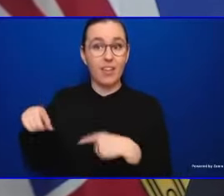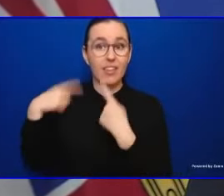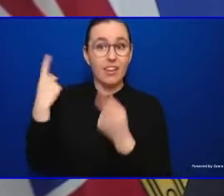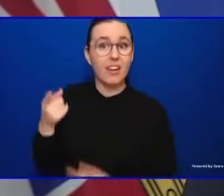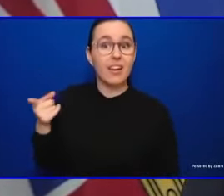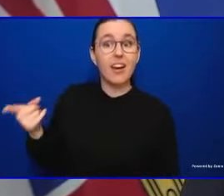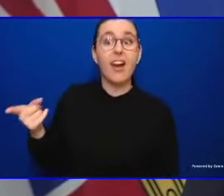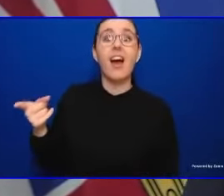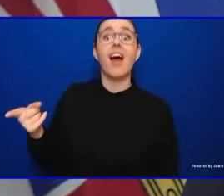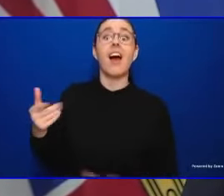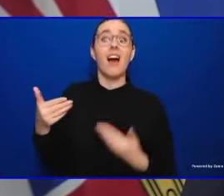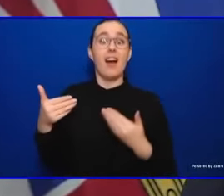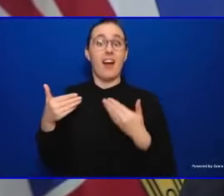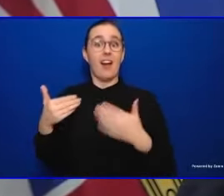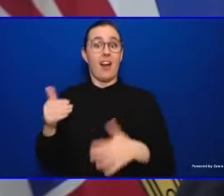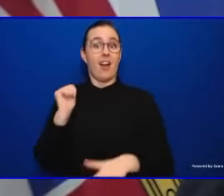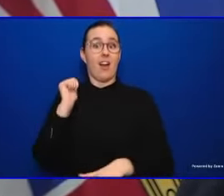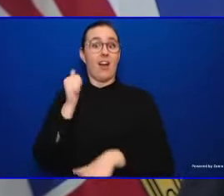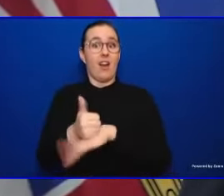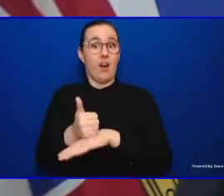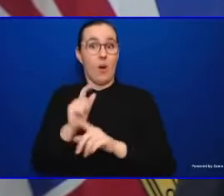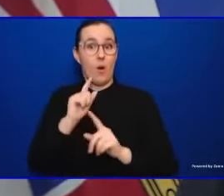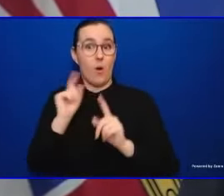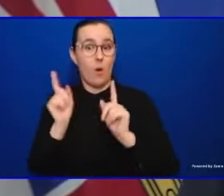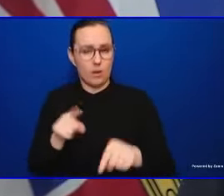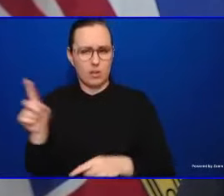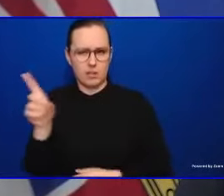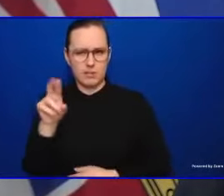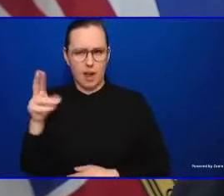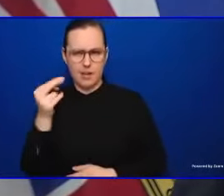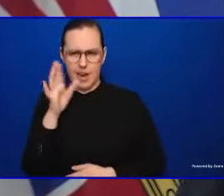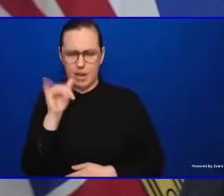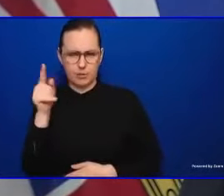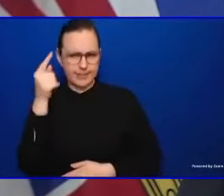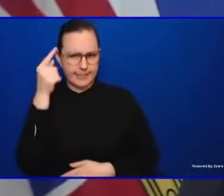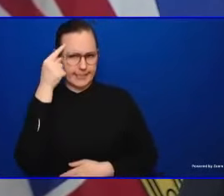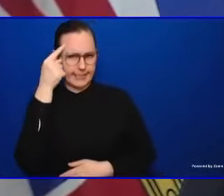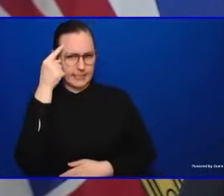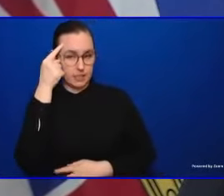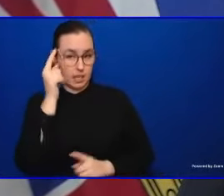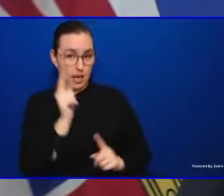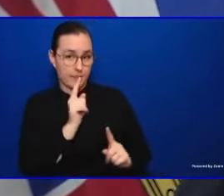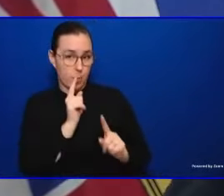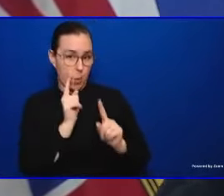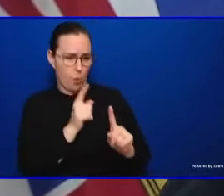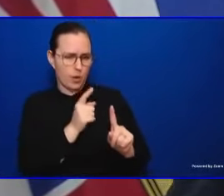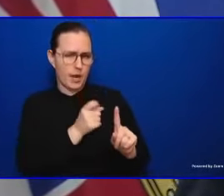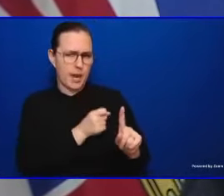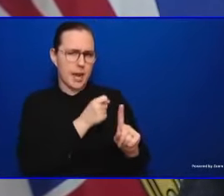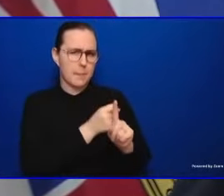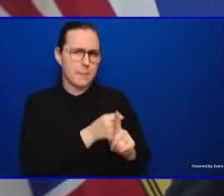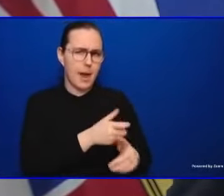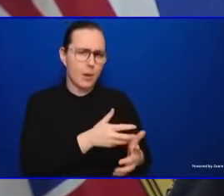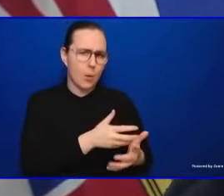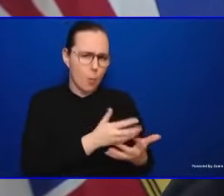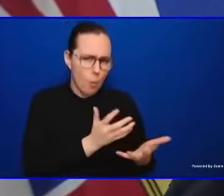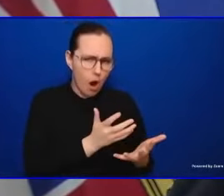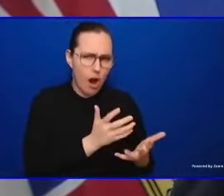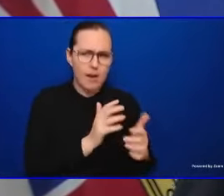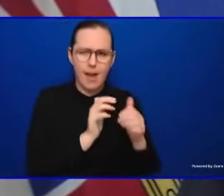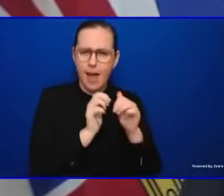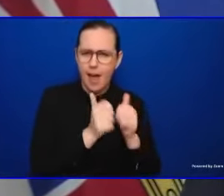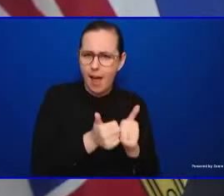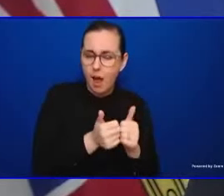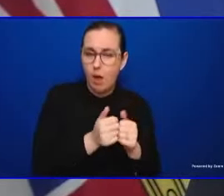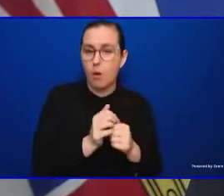time, Dr. Henry considers the consequences of that, the consequences of the order, mental health and otherwise, and business consequences, all